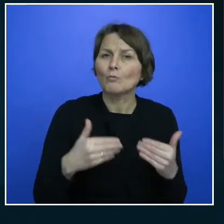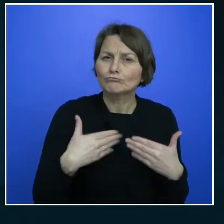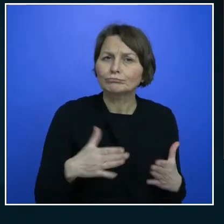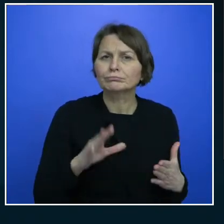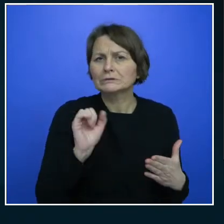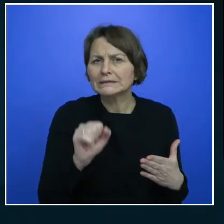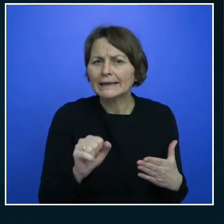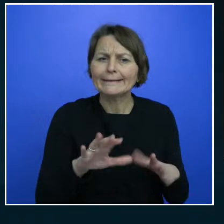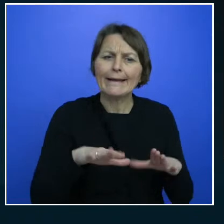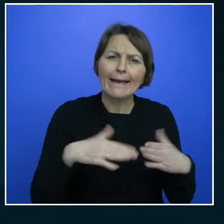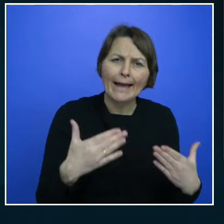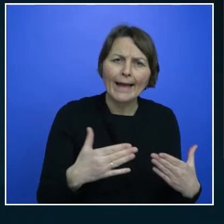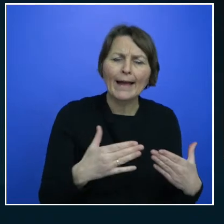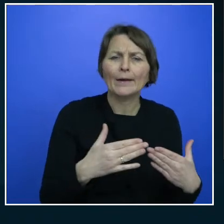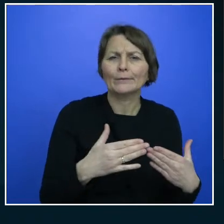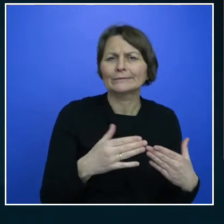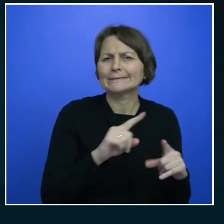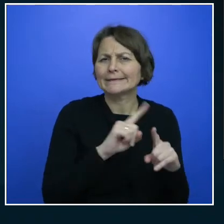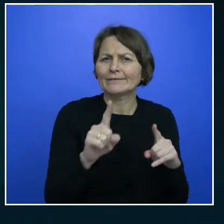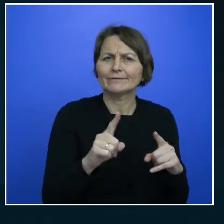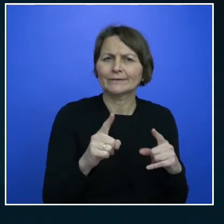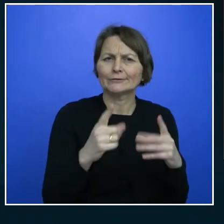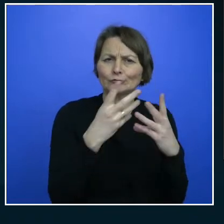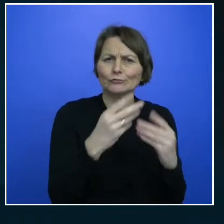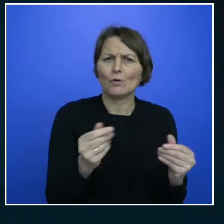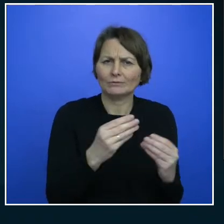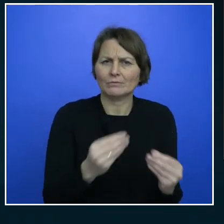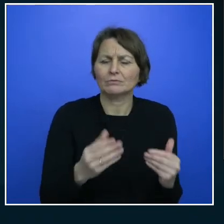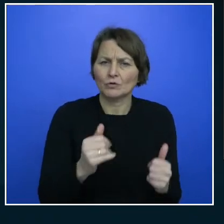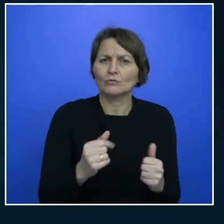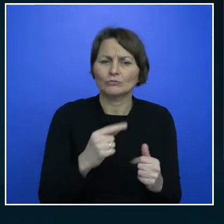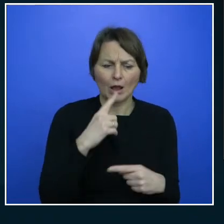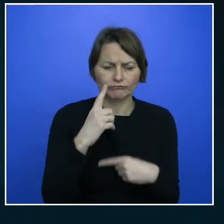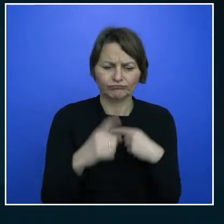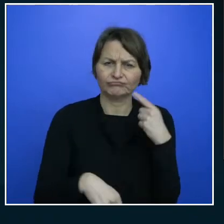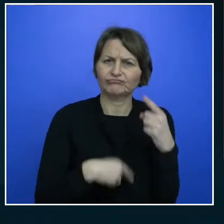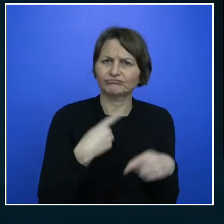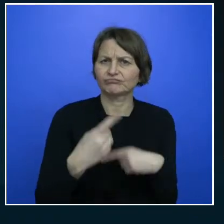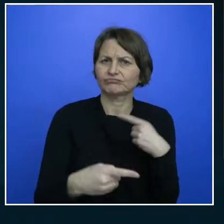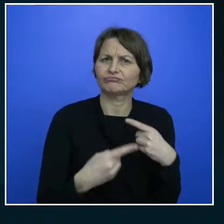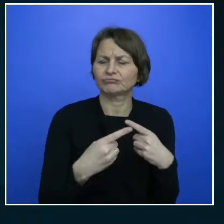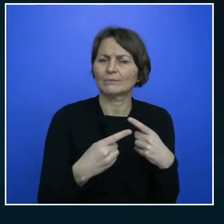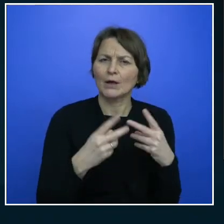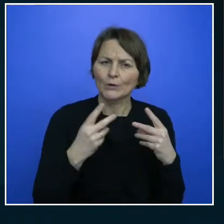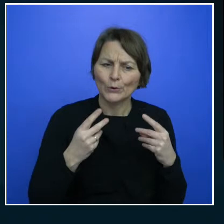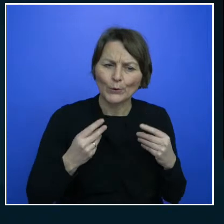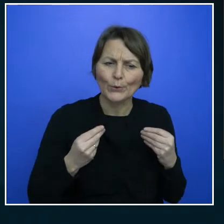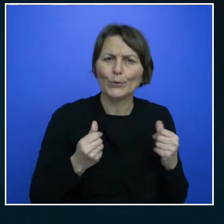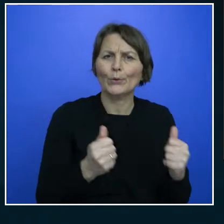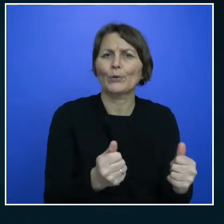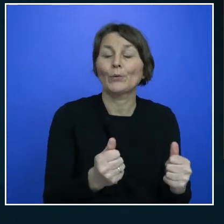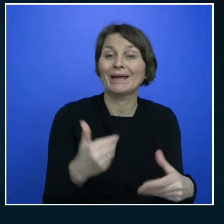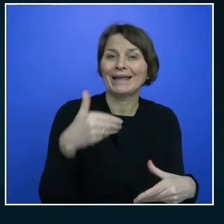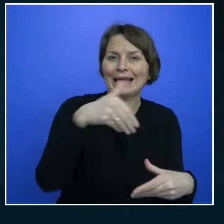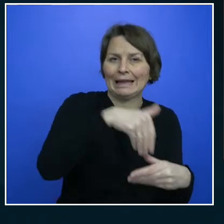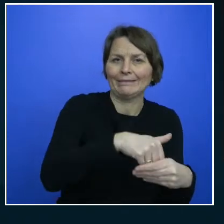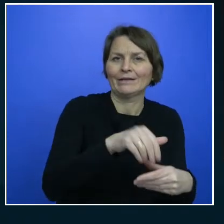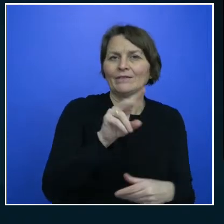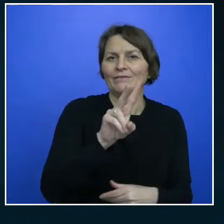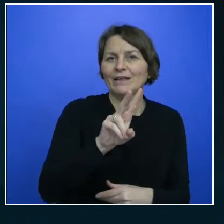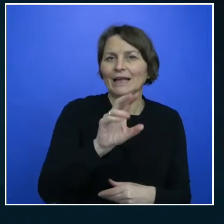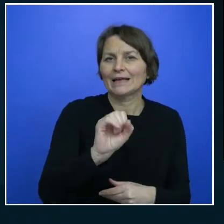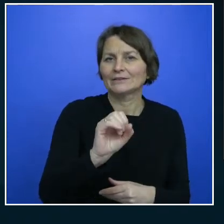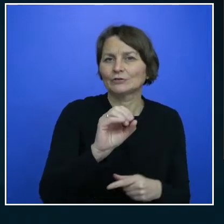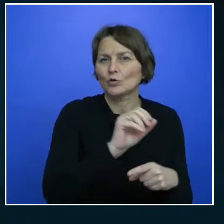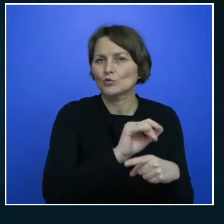completion and IntelliSense, etc., to make the authoring even better inside VS Code as your editor. And that's it.